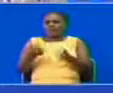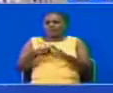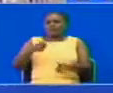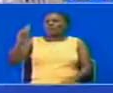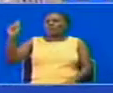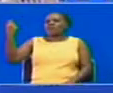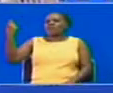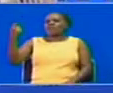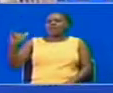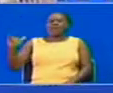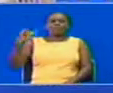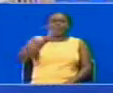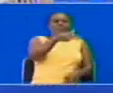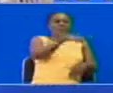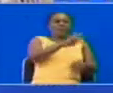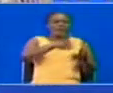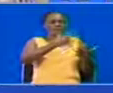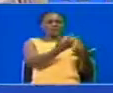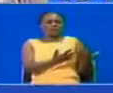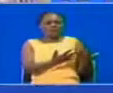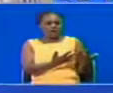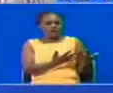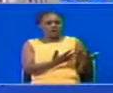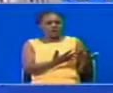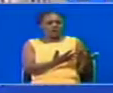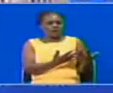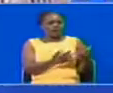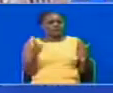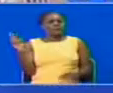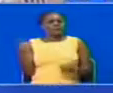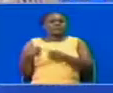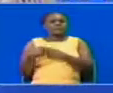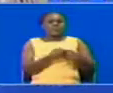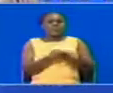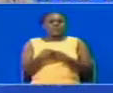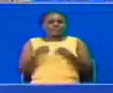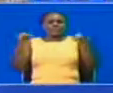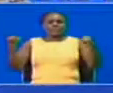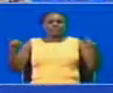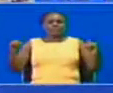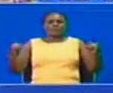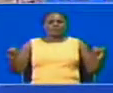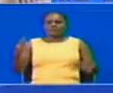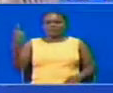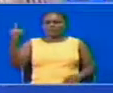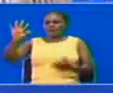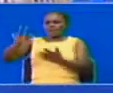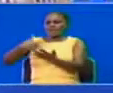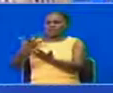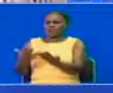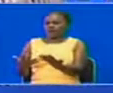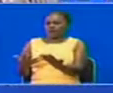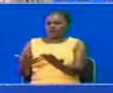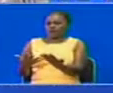Kenya going to their networks. And this is posing a very big challenge in the implementation of one network area, which